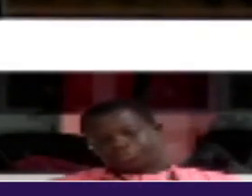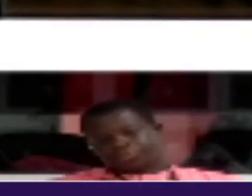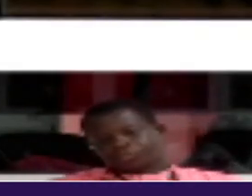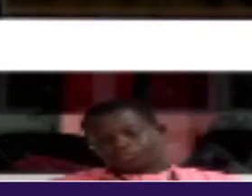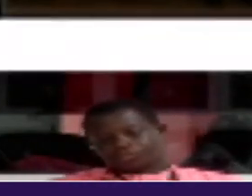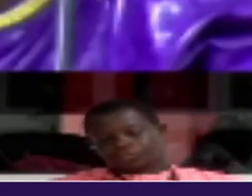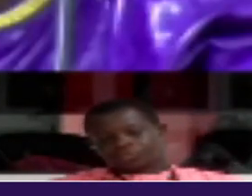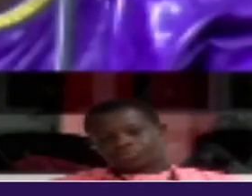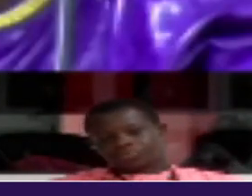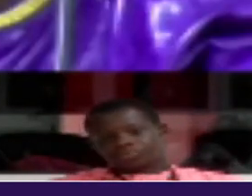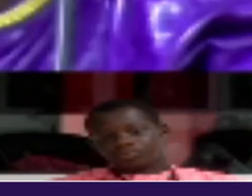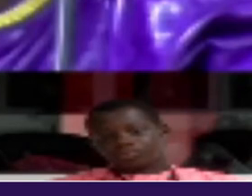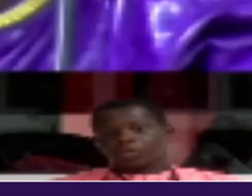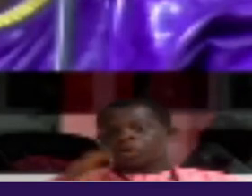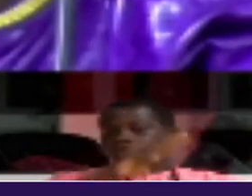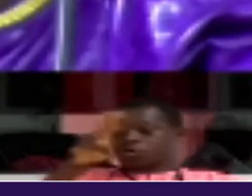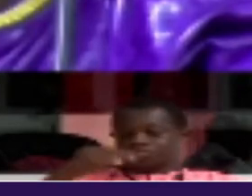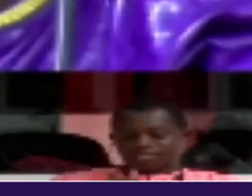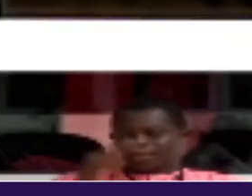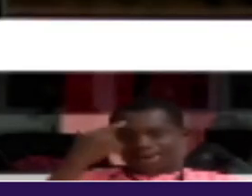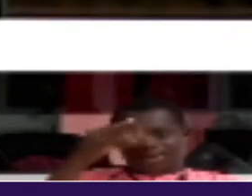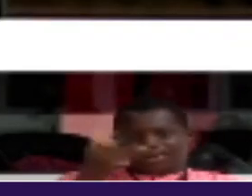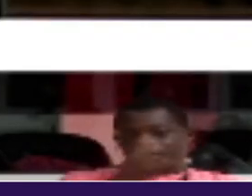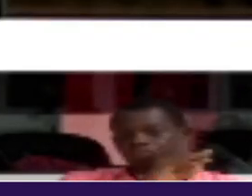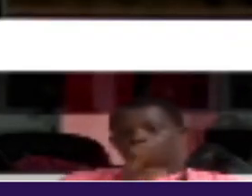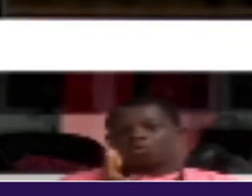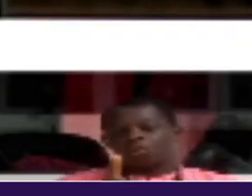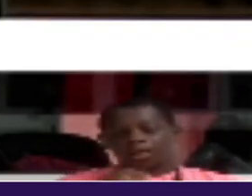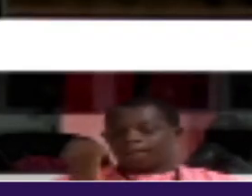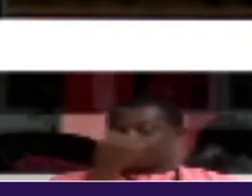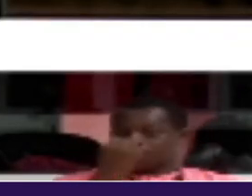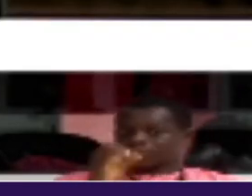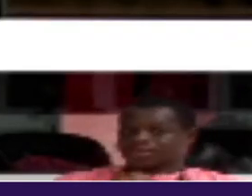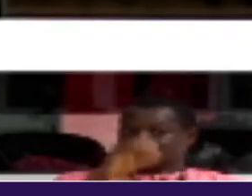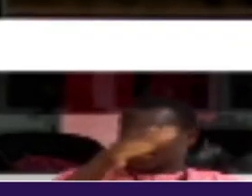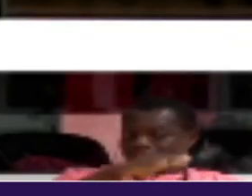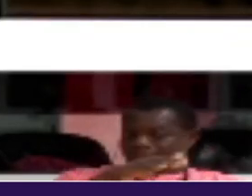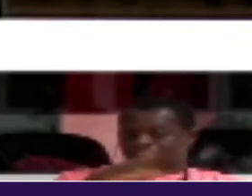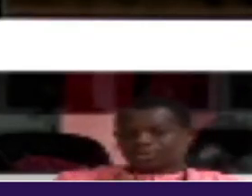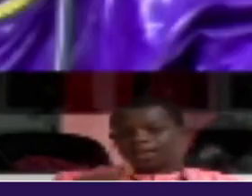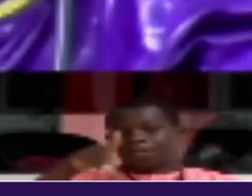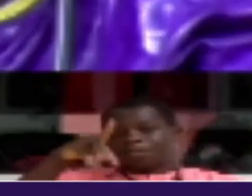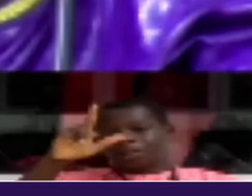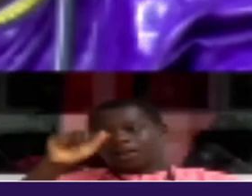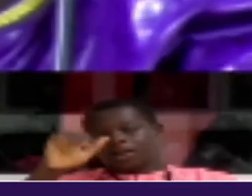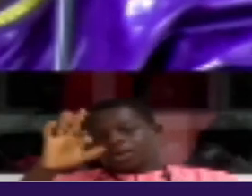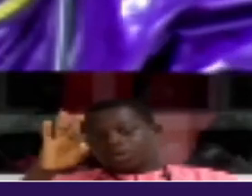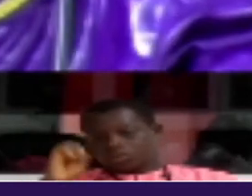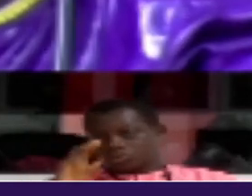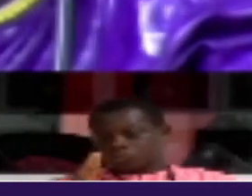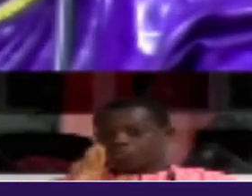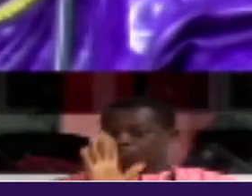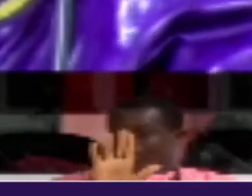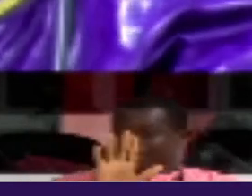No, I don't agree to that because we were deployed there as a platoon. In fact, if you let me read